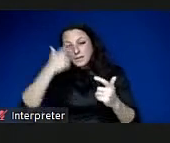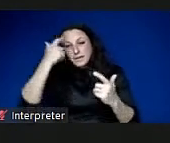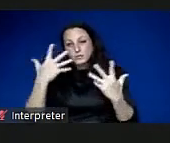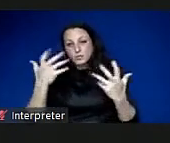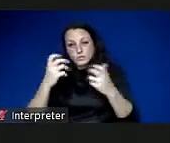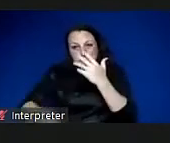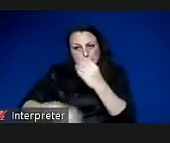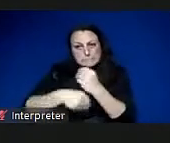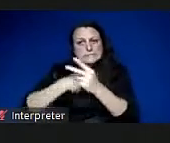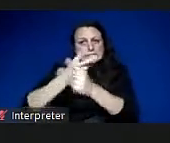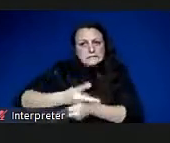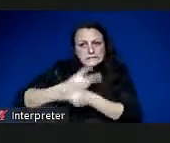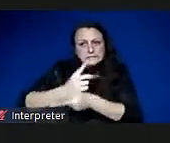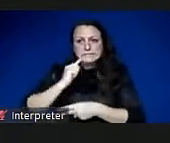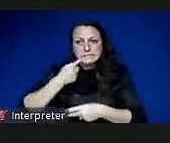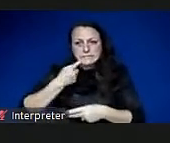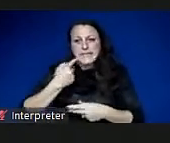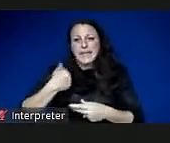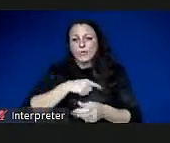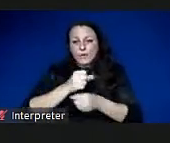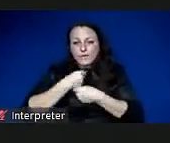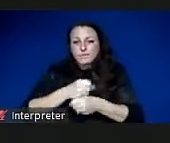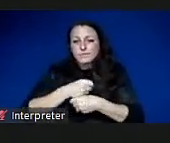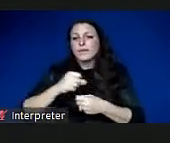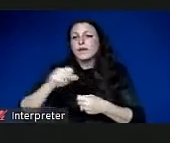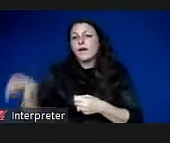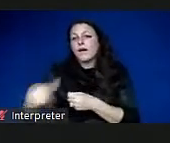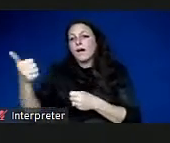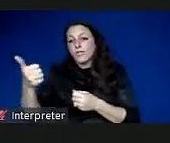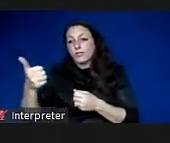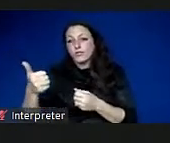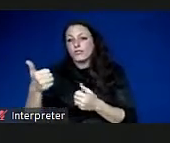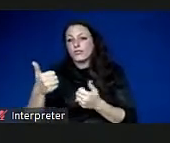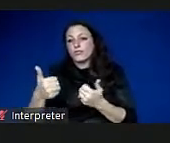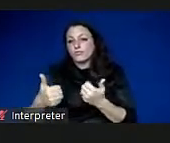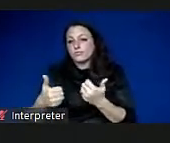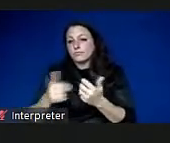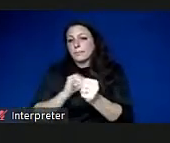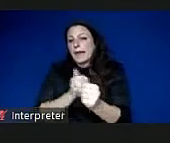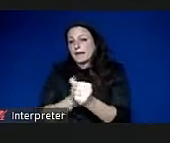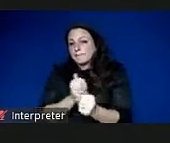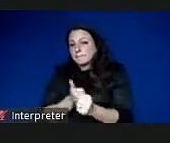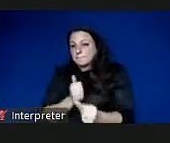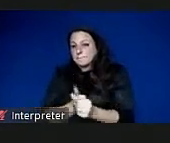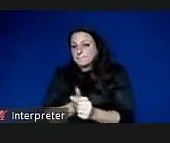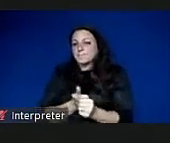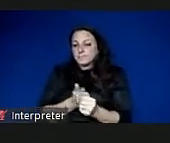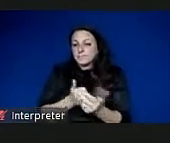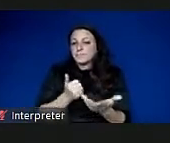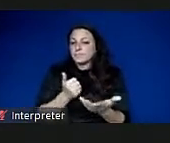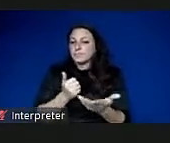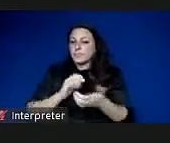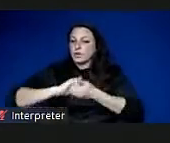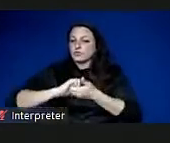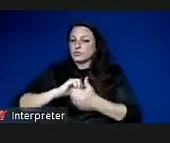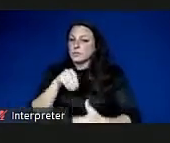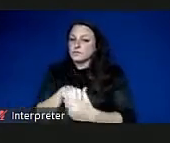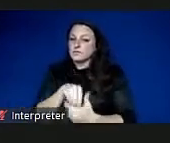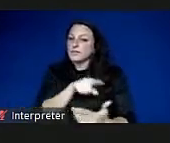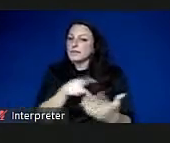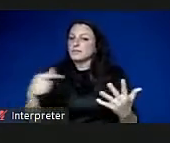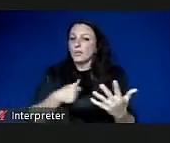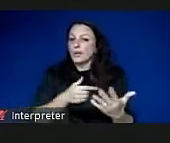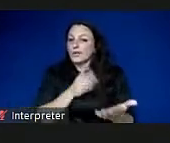created all of these other redundant resources in our portfolio, we were able to stop utilizing